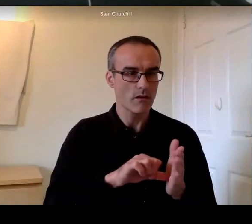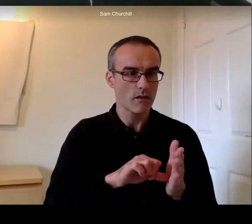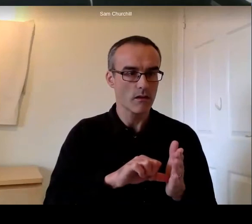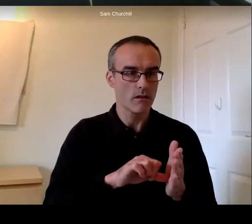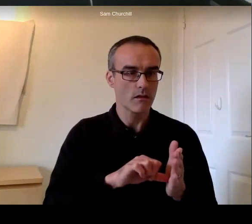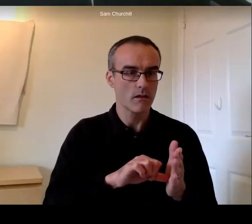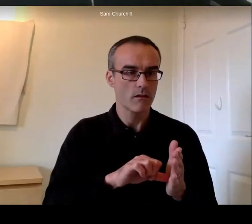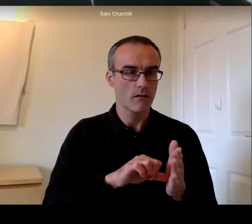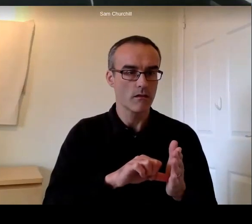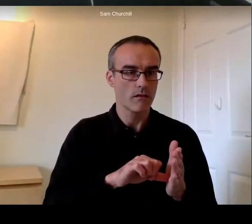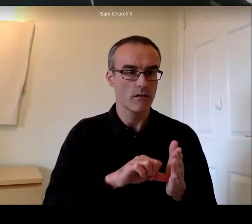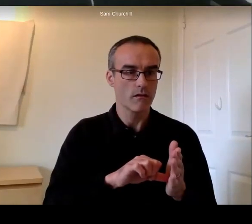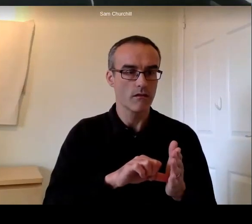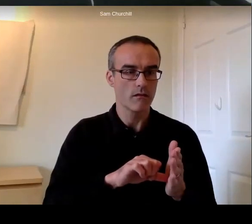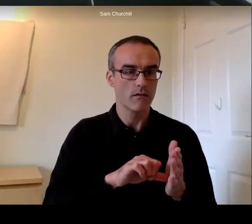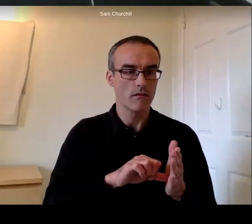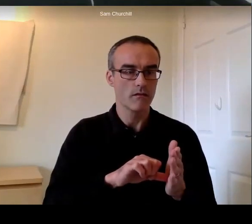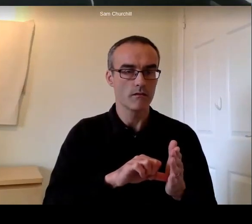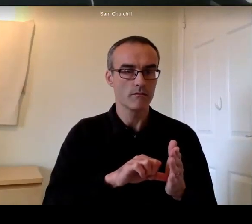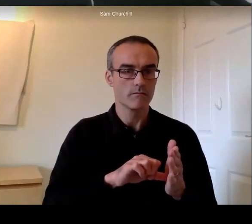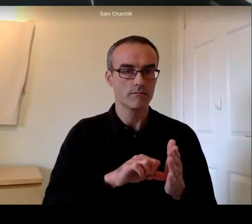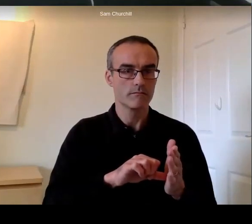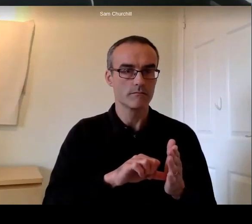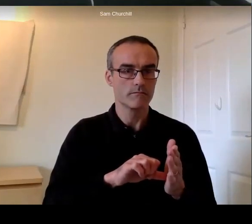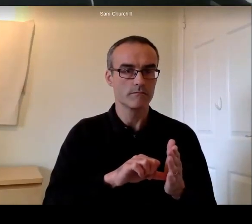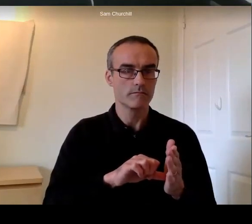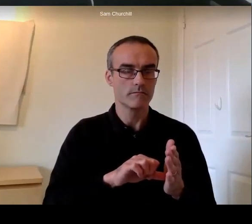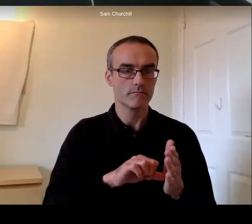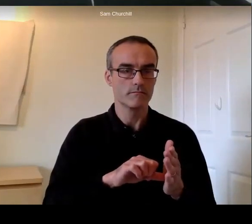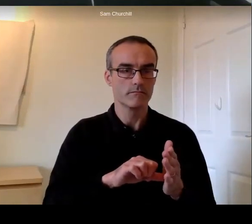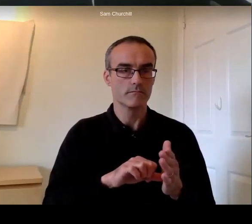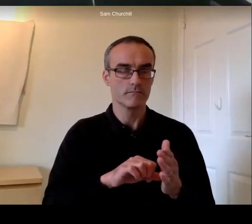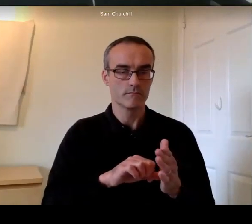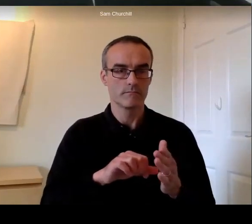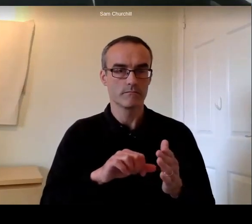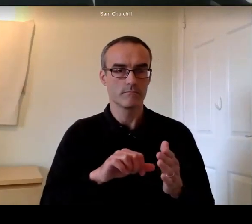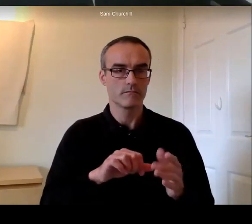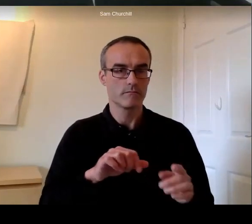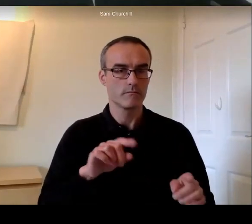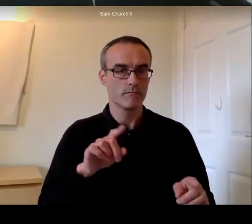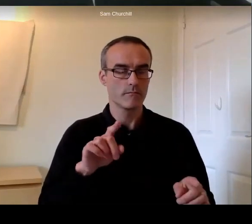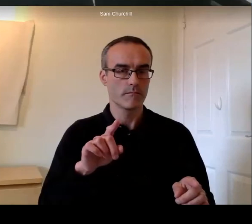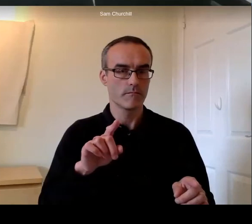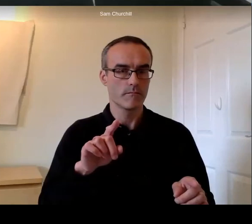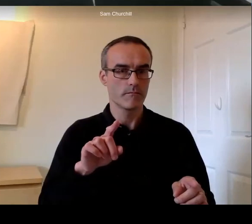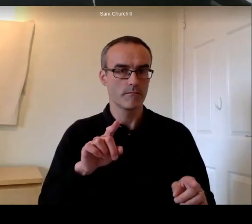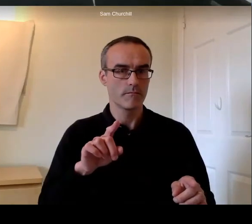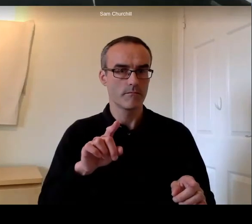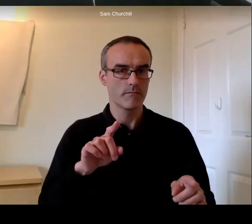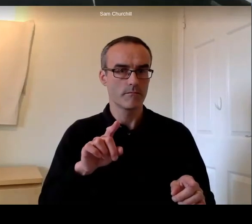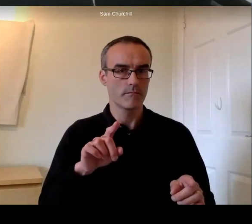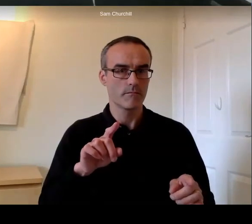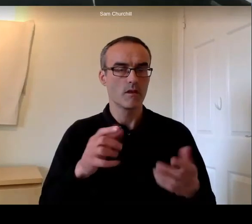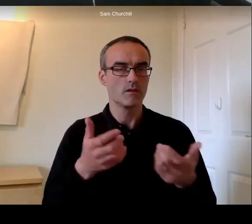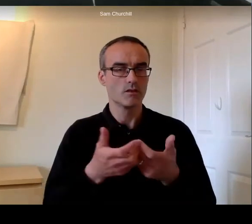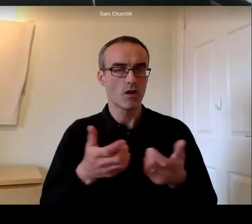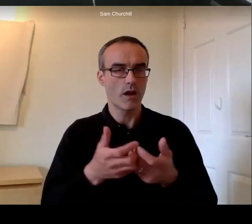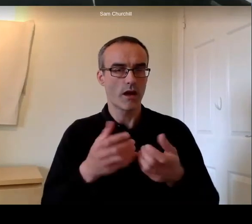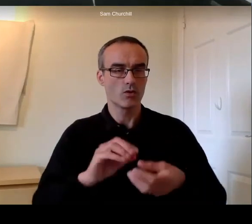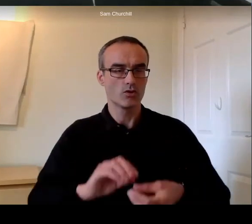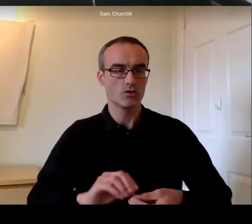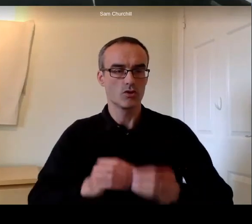you see the climate now as a moment in time and as an opportunity to sort of create that positive change. And what do